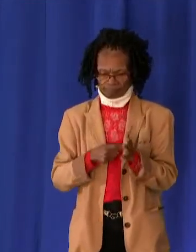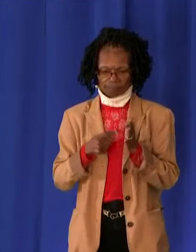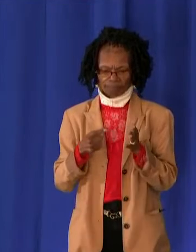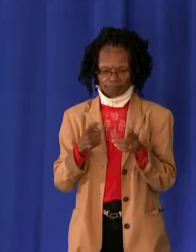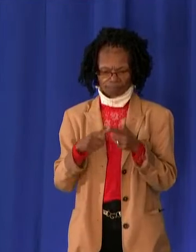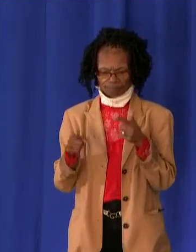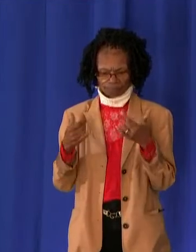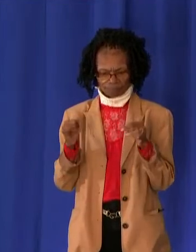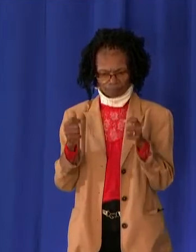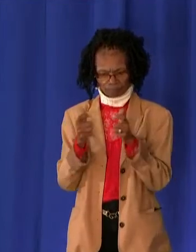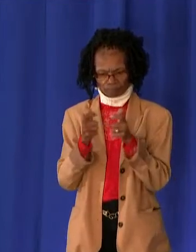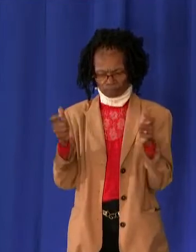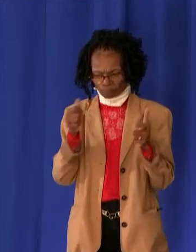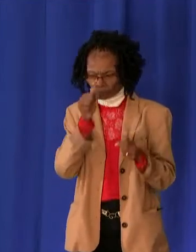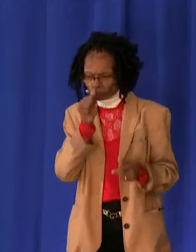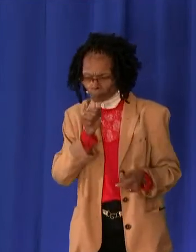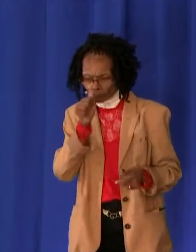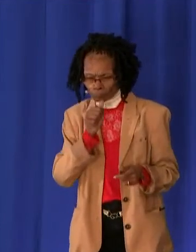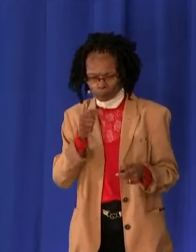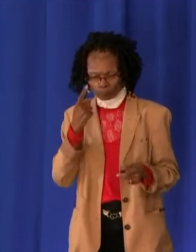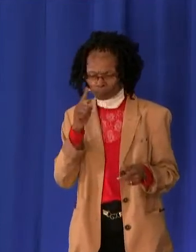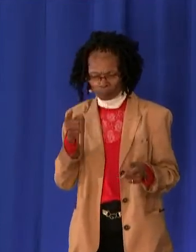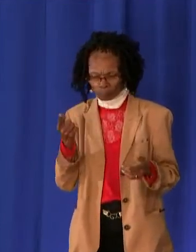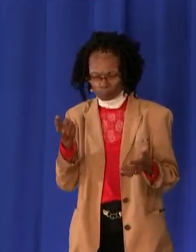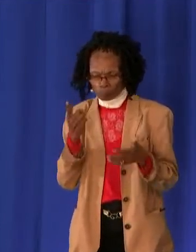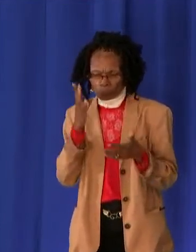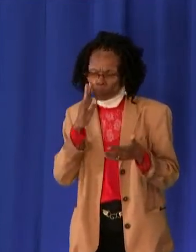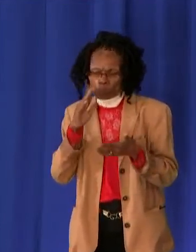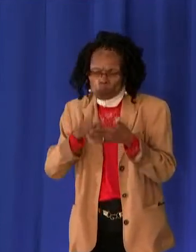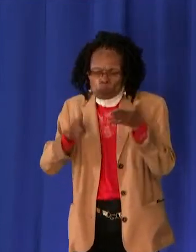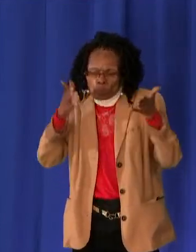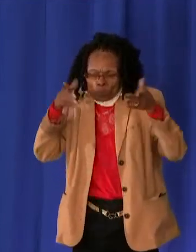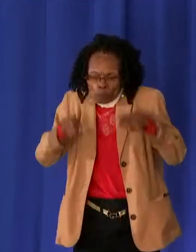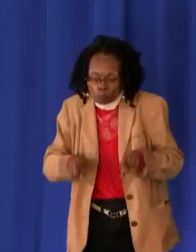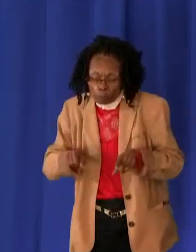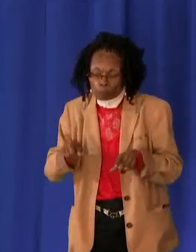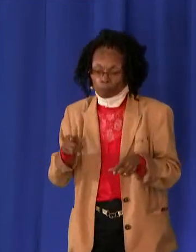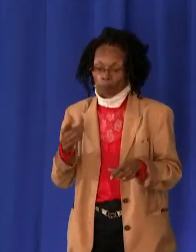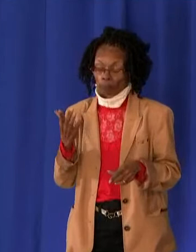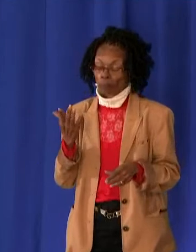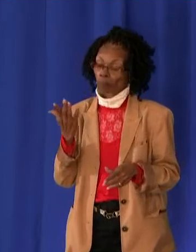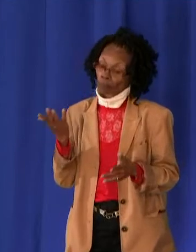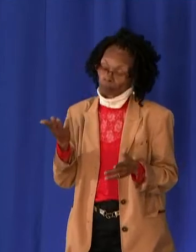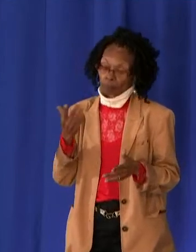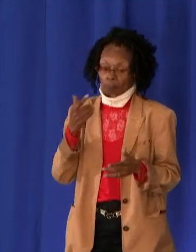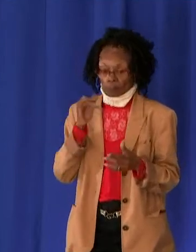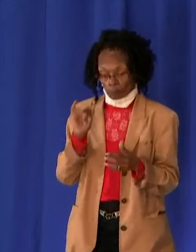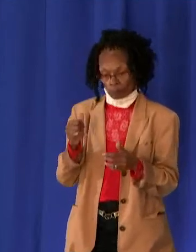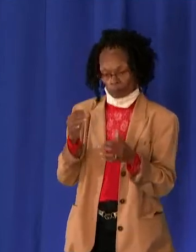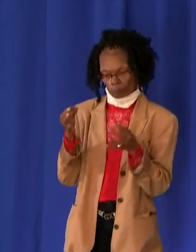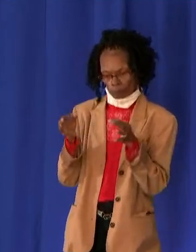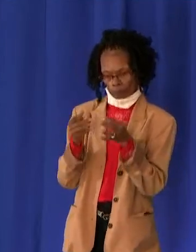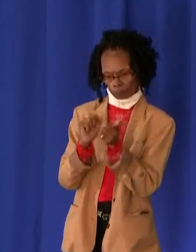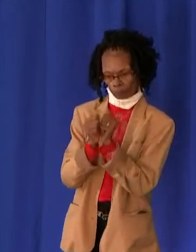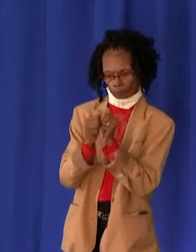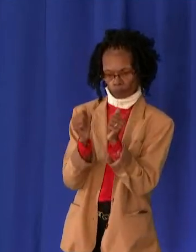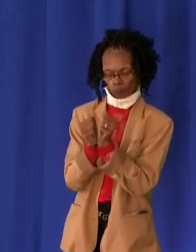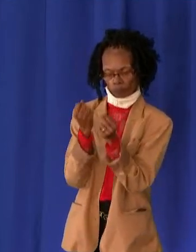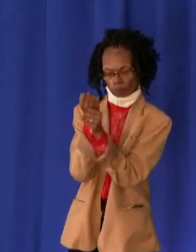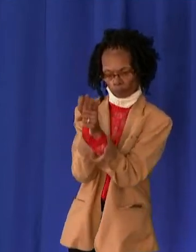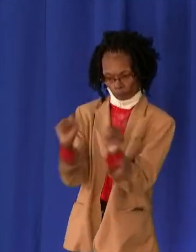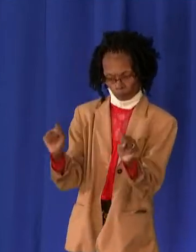Is there a greater tolerance now for this? That's my question. Well, the biggest difference is we have safe and effective vaccines,